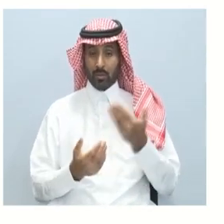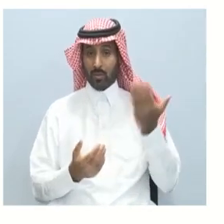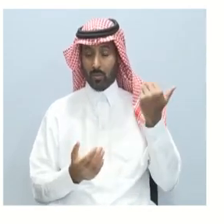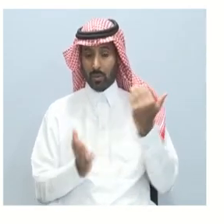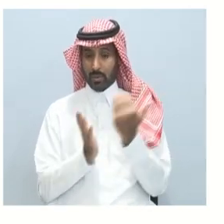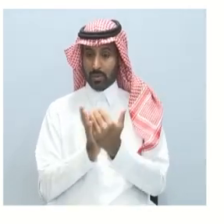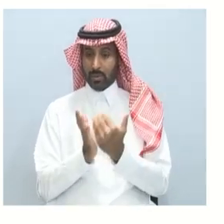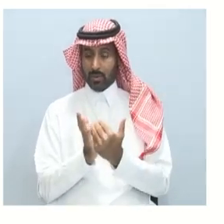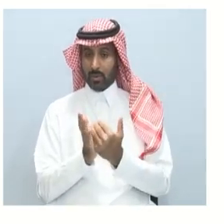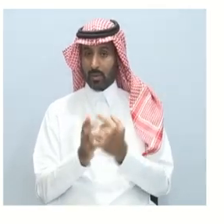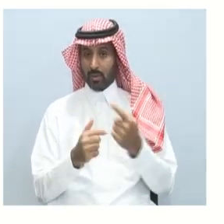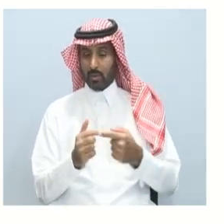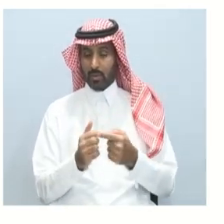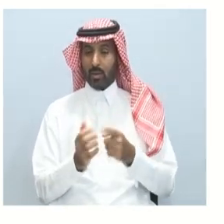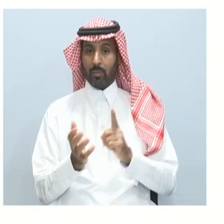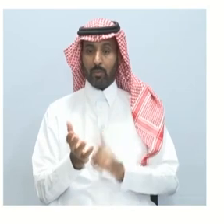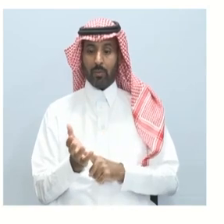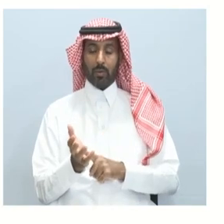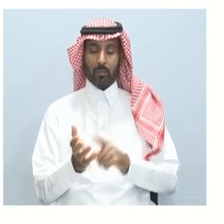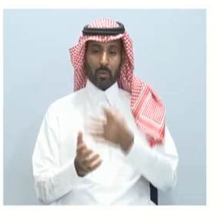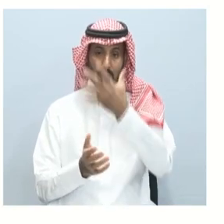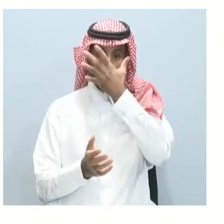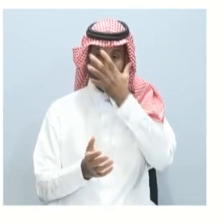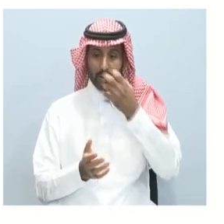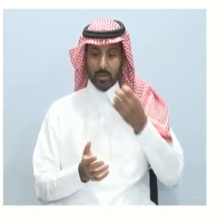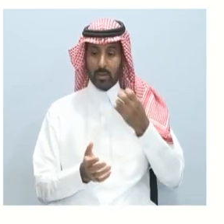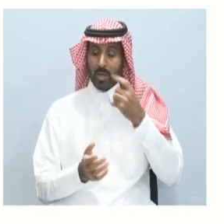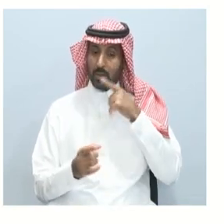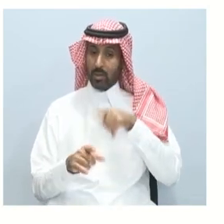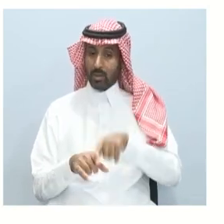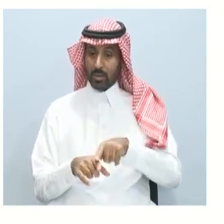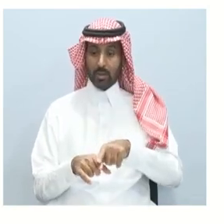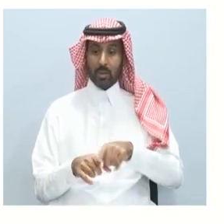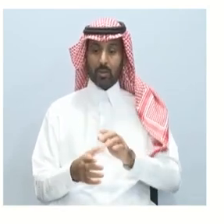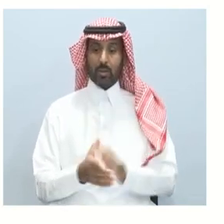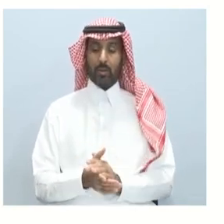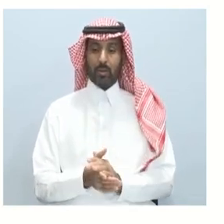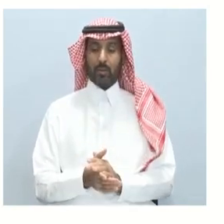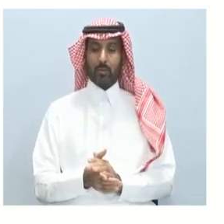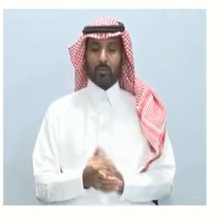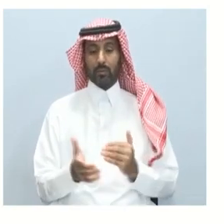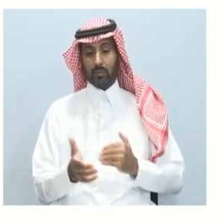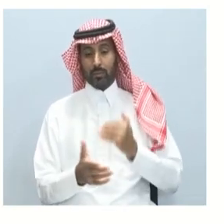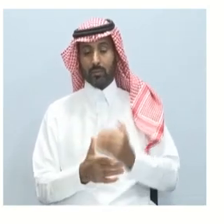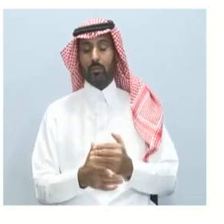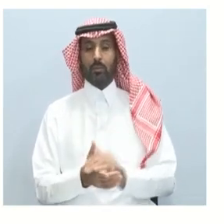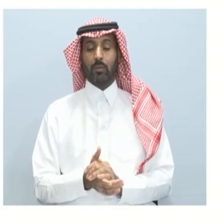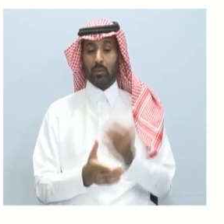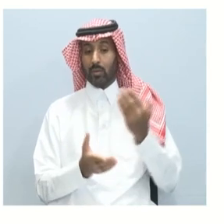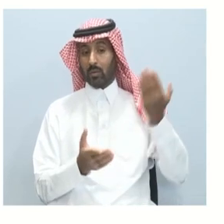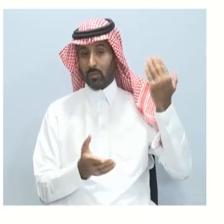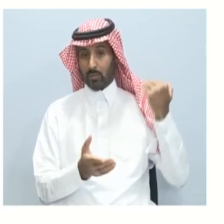it had fascinating facts about these animals and their relationship together. We are going to move on and go back to